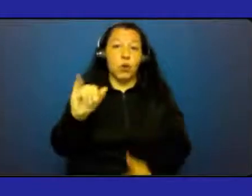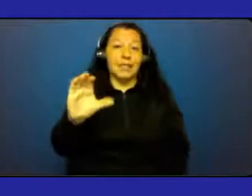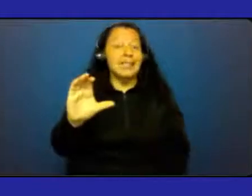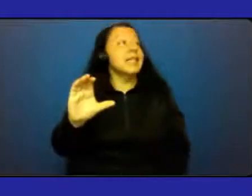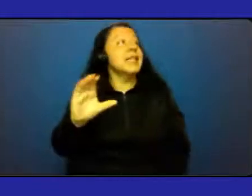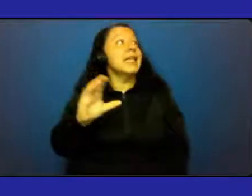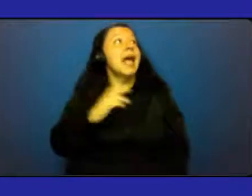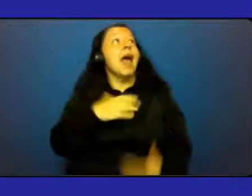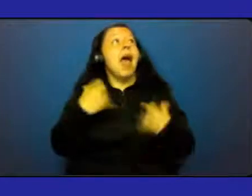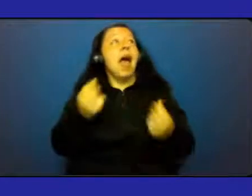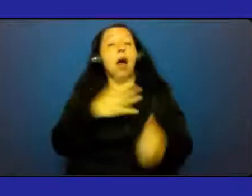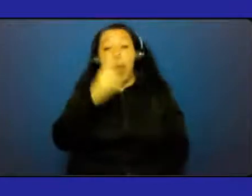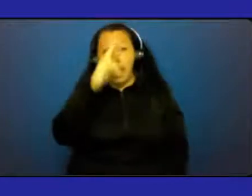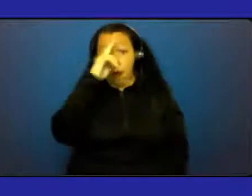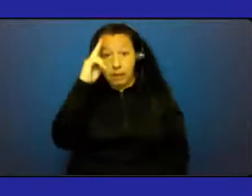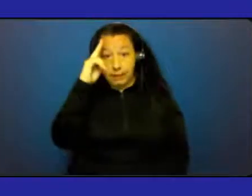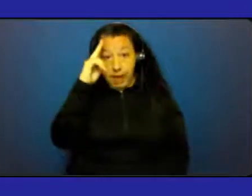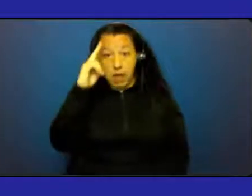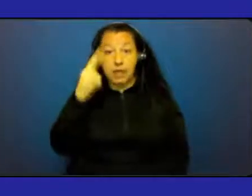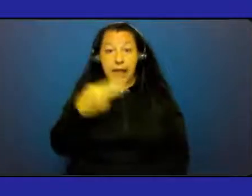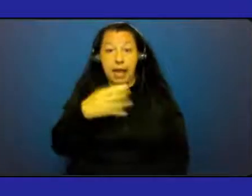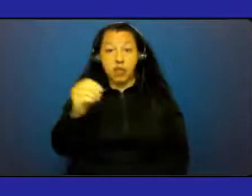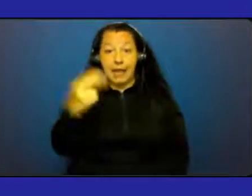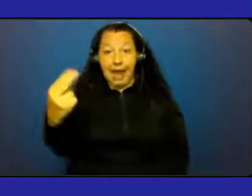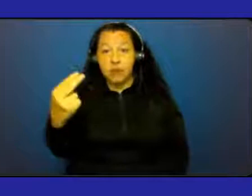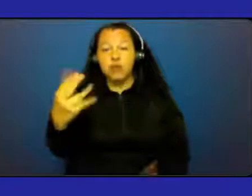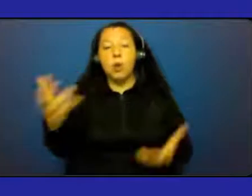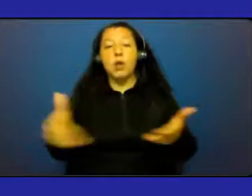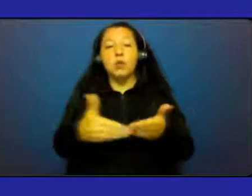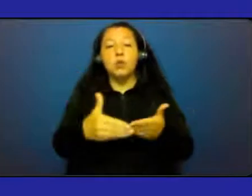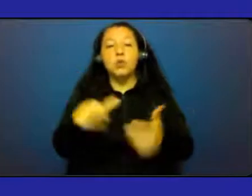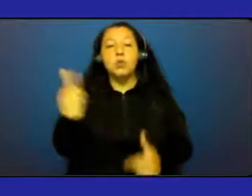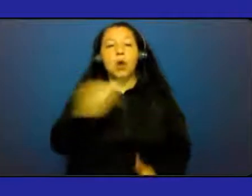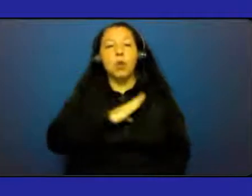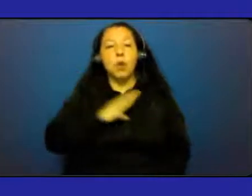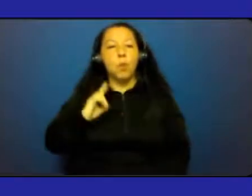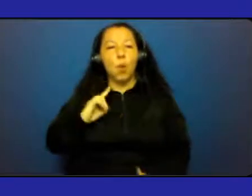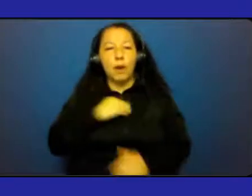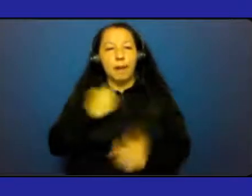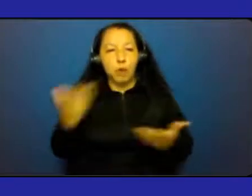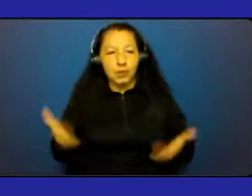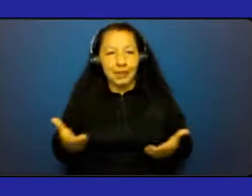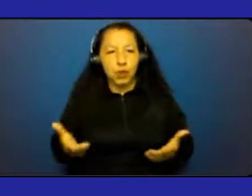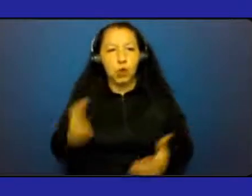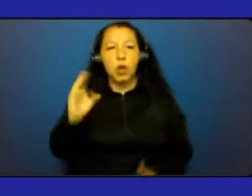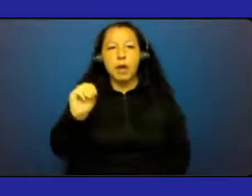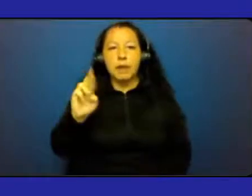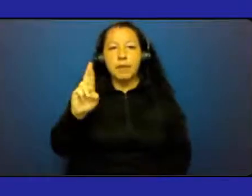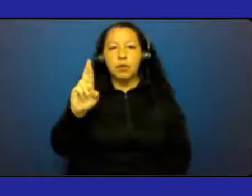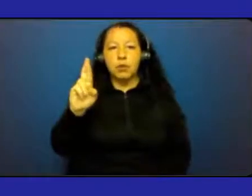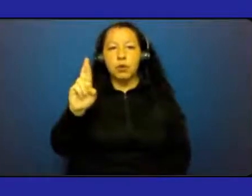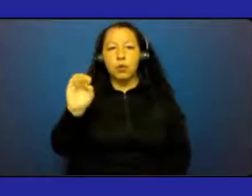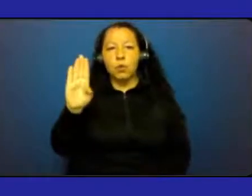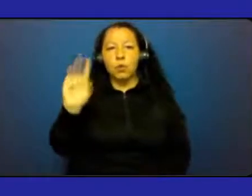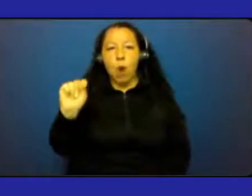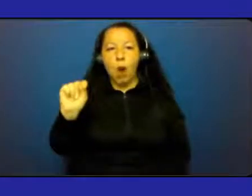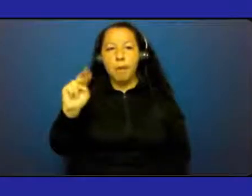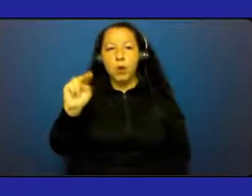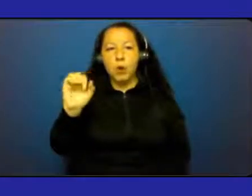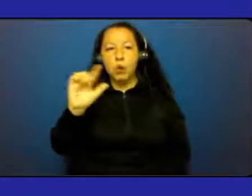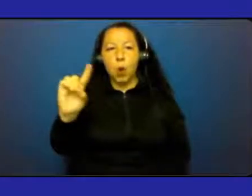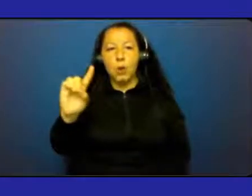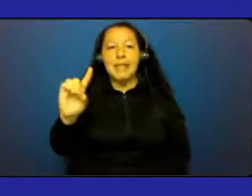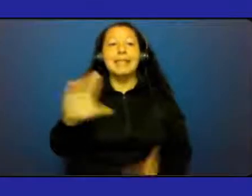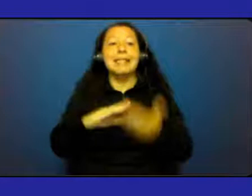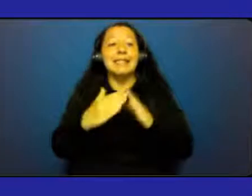like to introduce the other board members who are here tonight with us. Mr. Robert Nolan, the City Council Representative for the